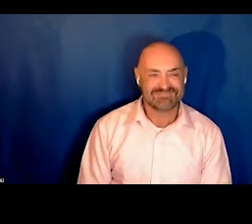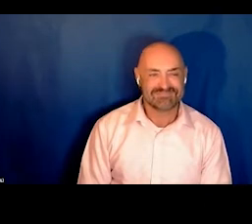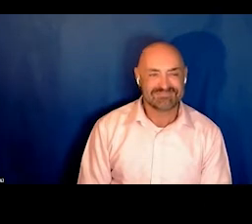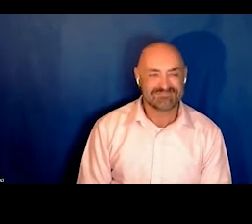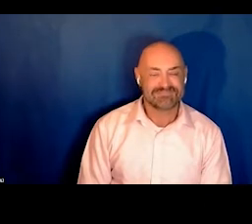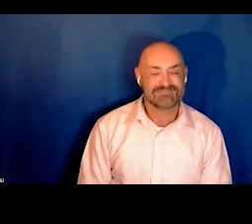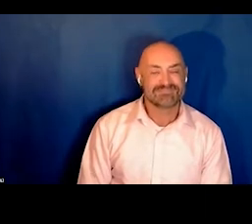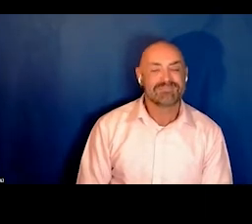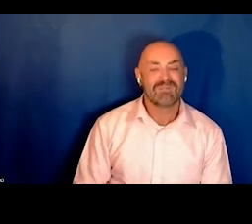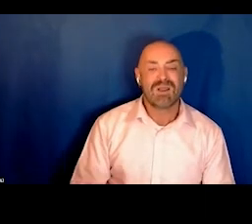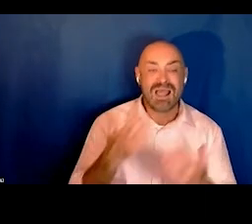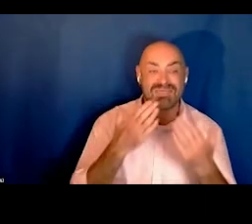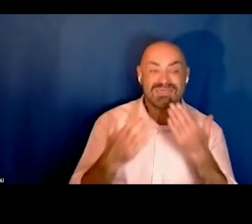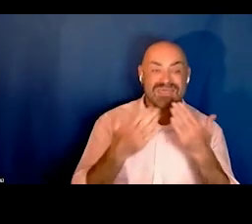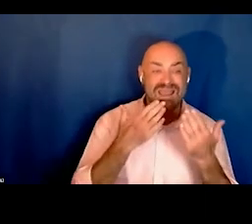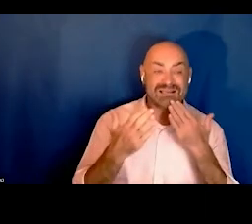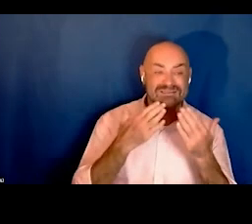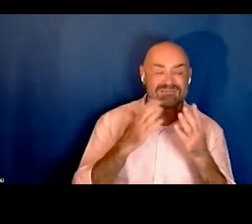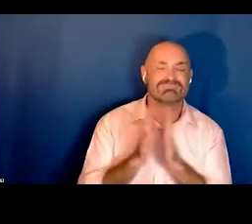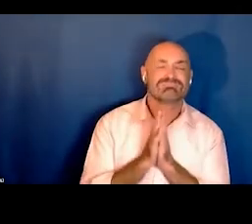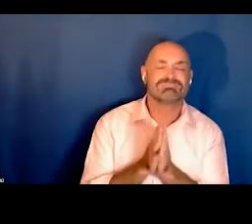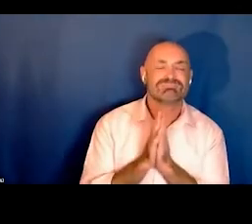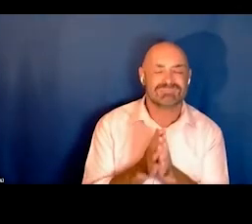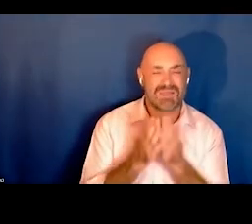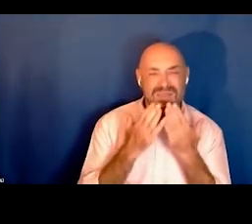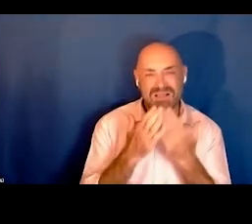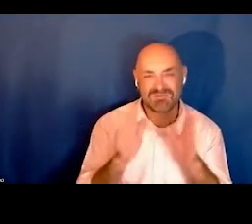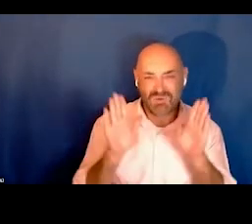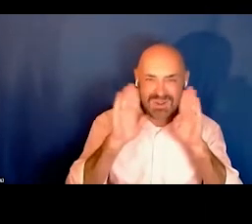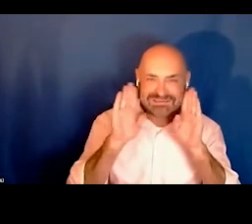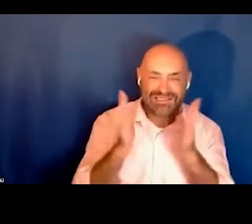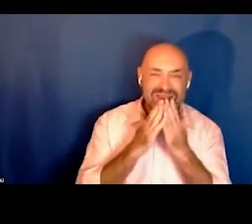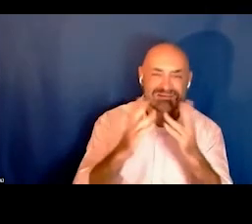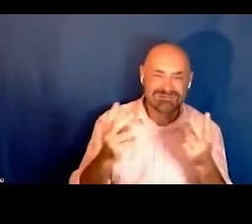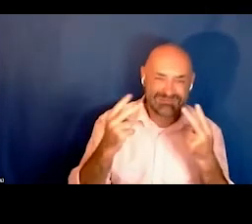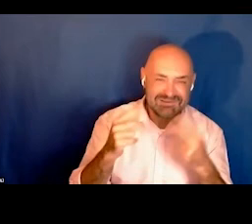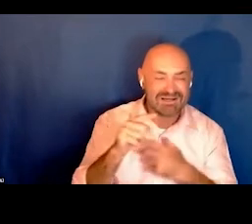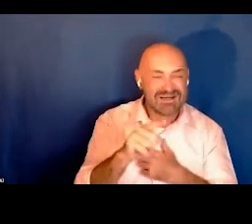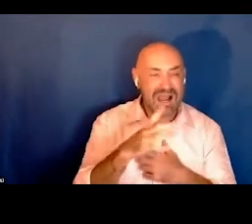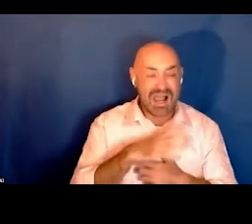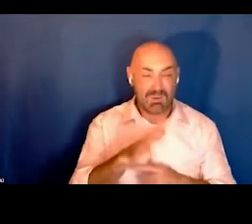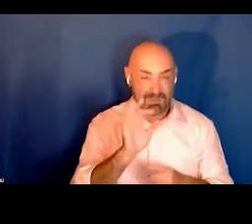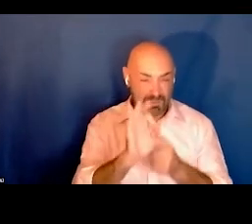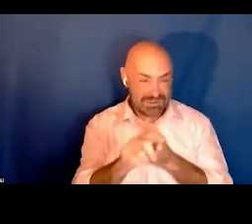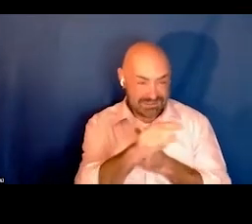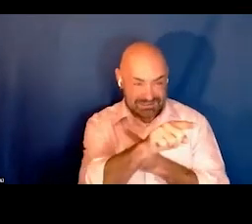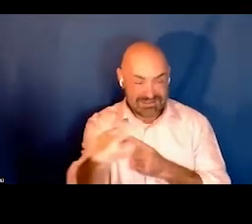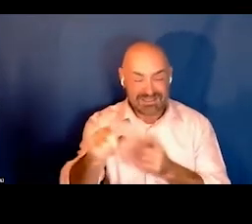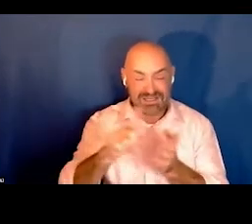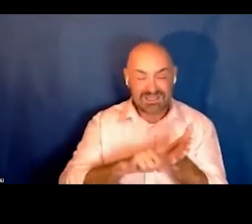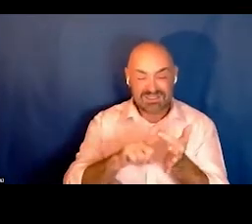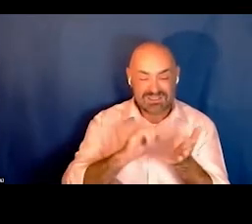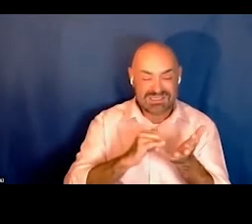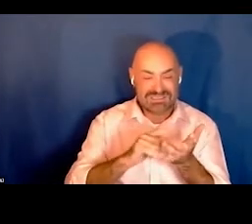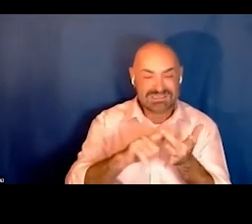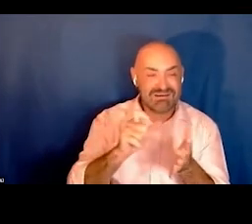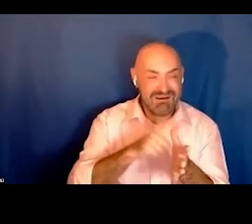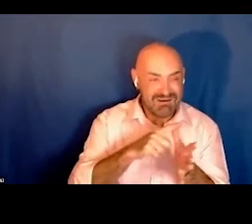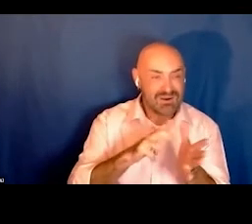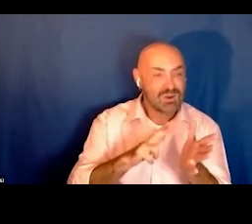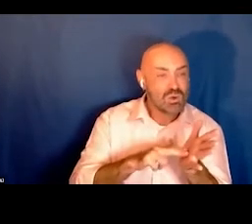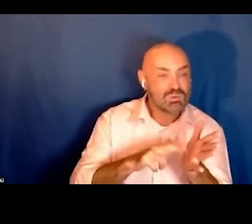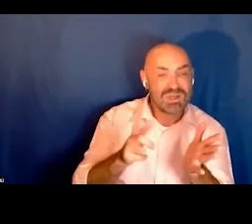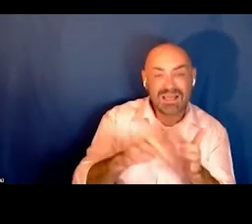I'd like to thank everyone so much for listening. I'd like to particularly point out that my colleagues Jessica Newberry-LeVay and